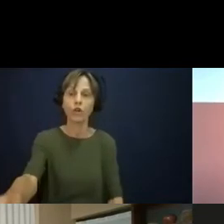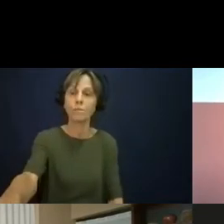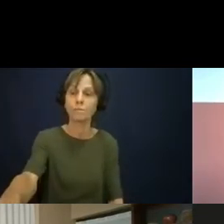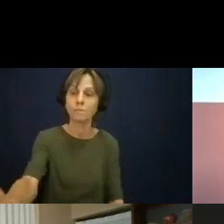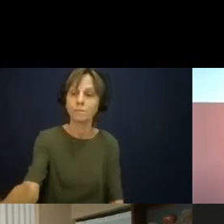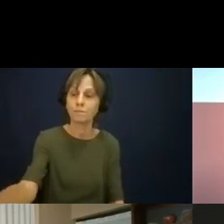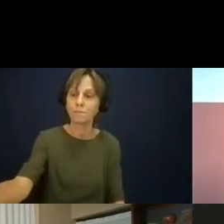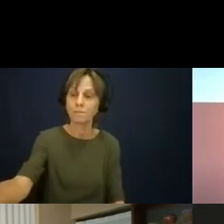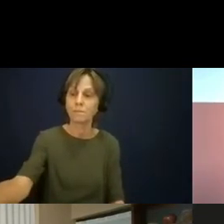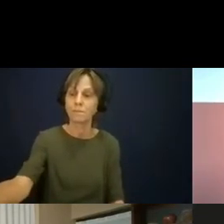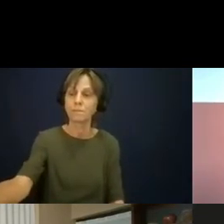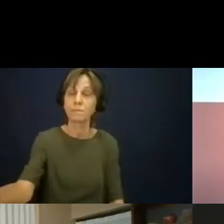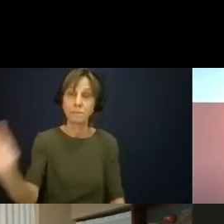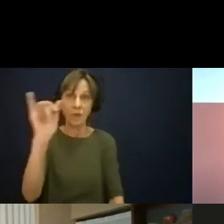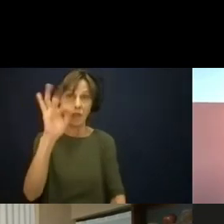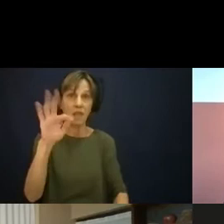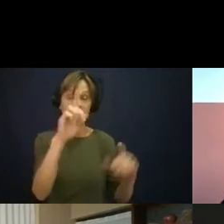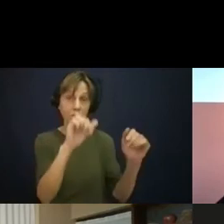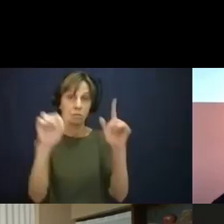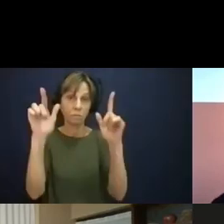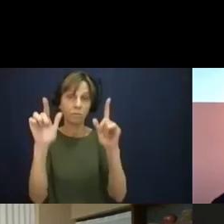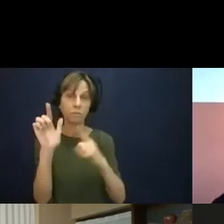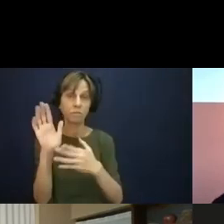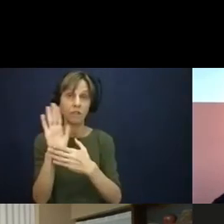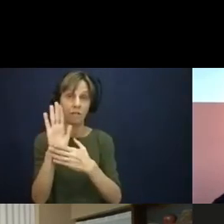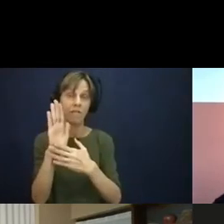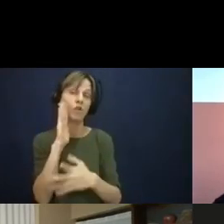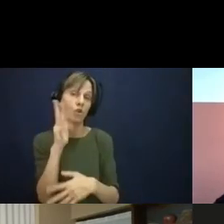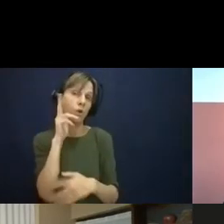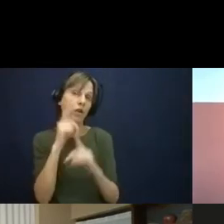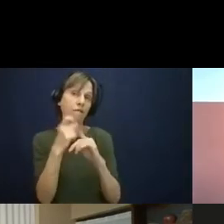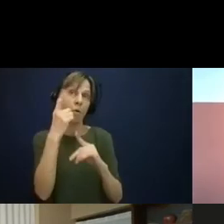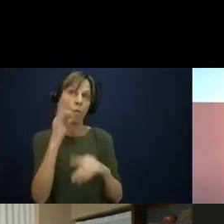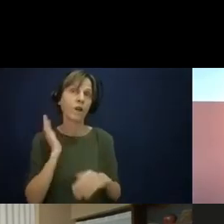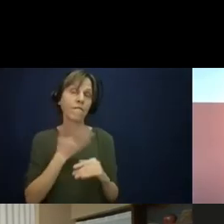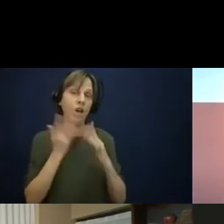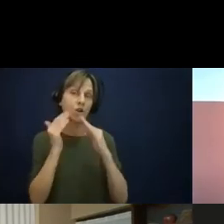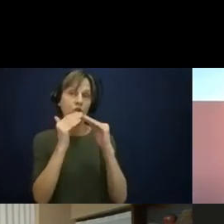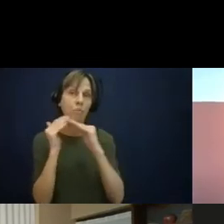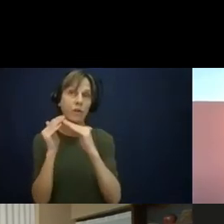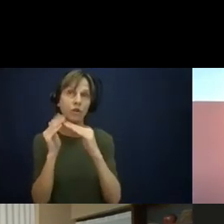If you cue up the video now, you can hear from one of our peer workers. Thank you.